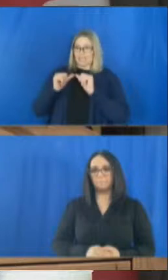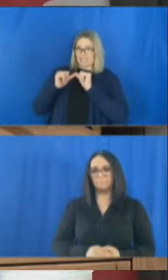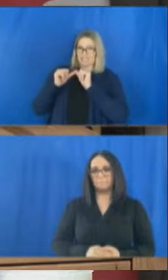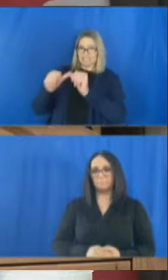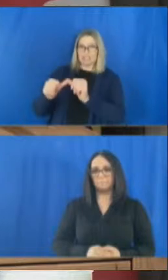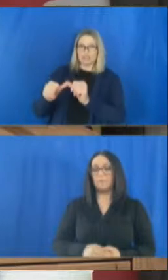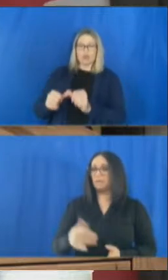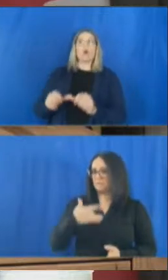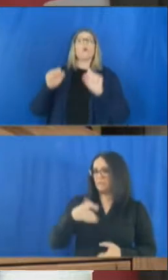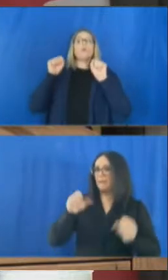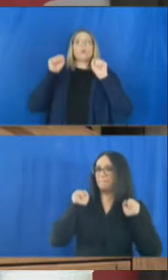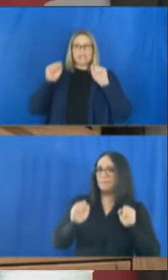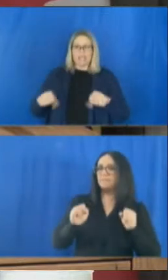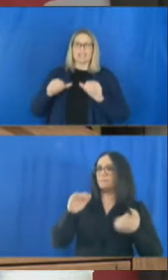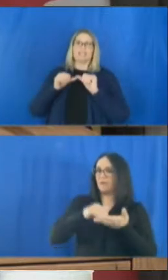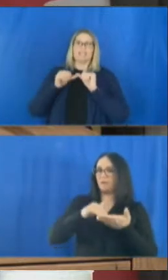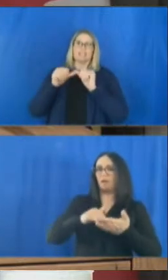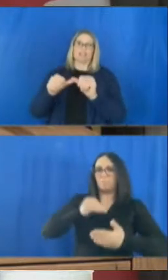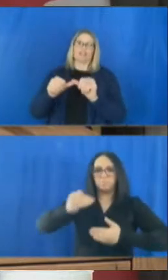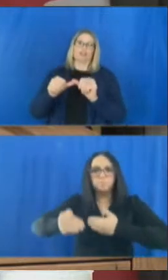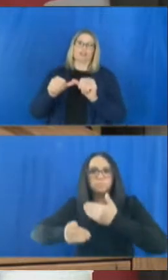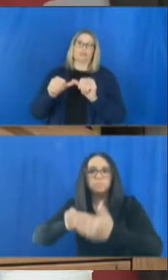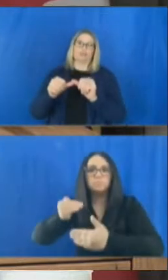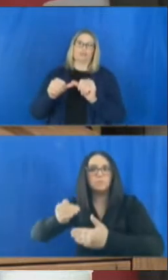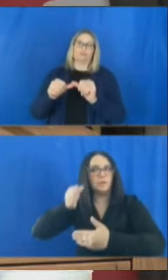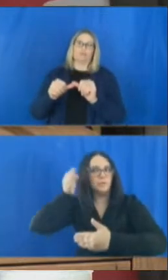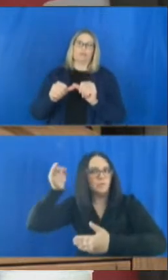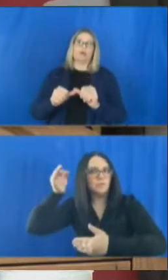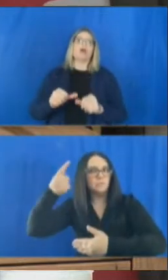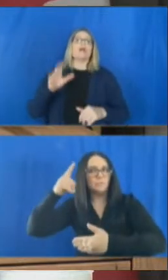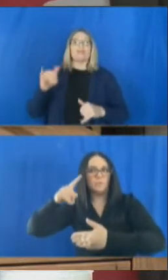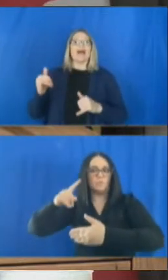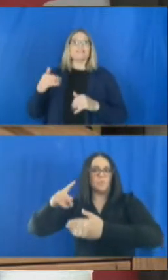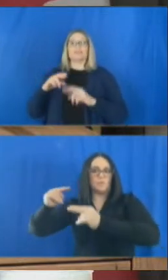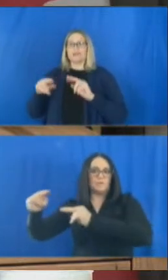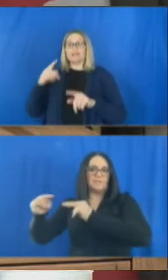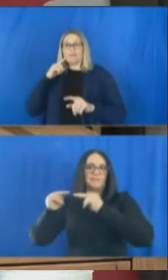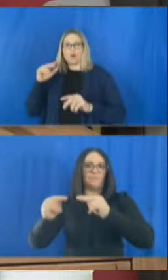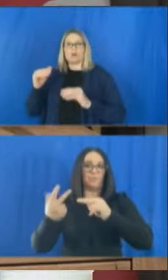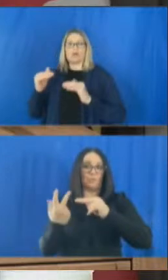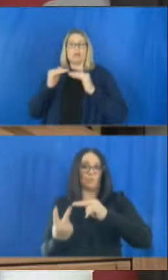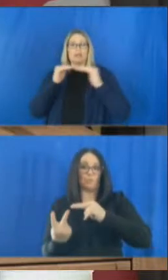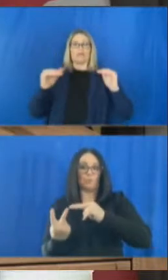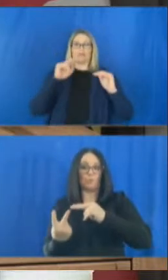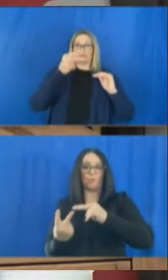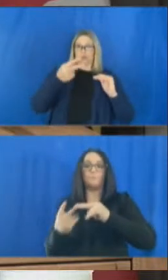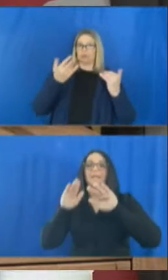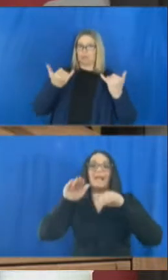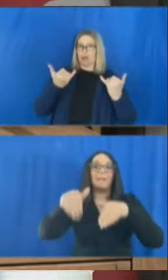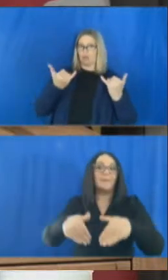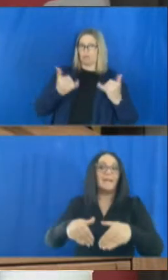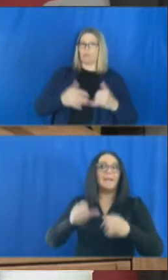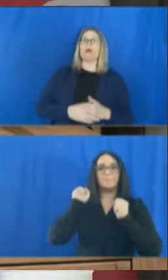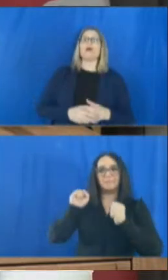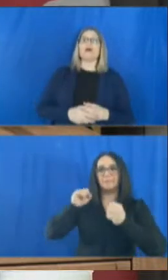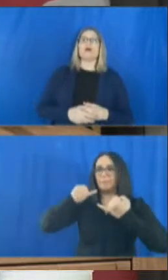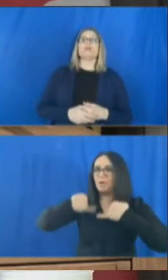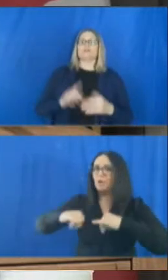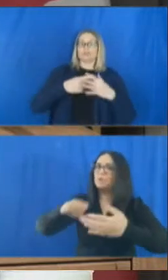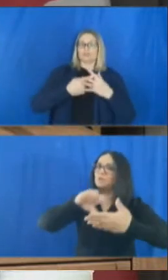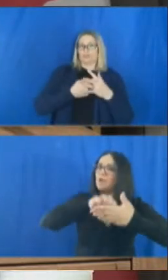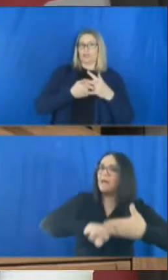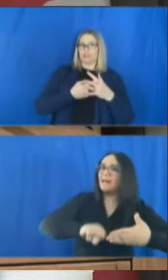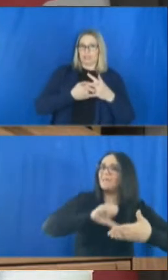get back to the lives we all want, a continuous path of finding life more